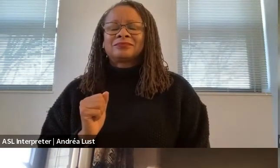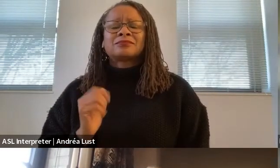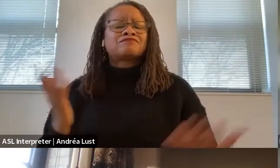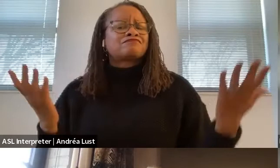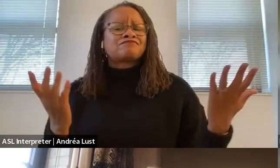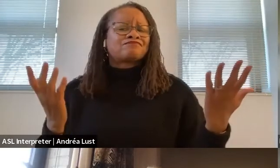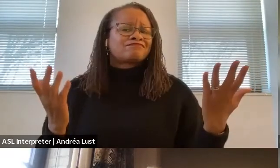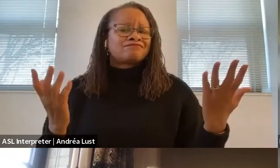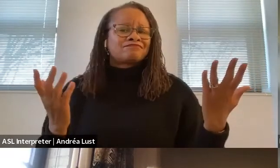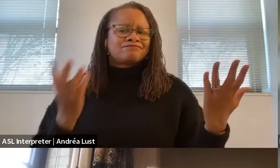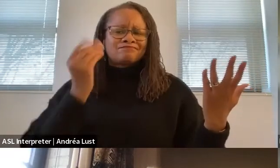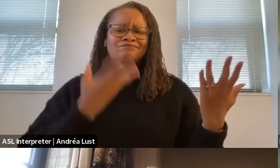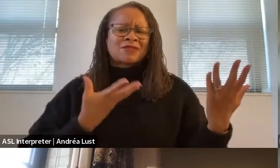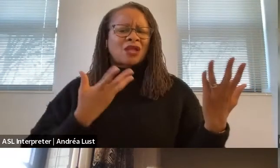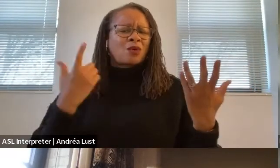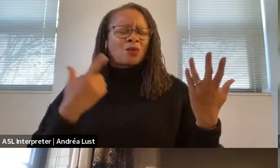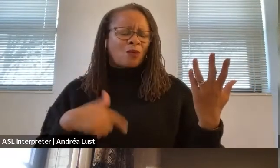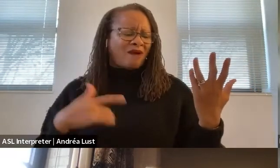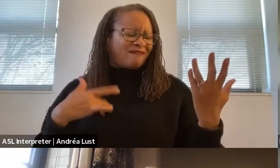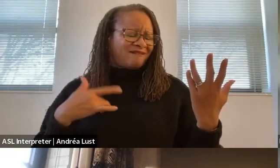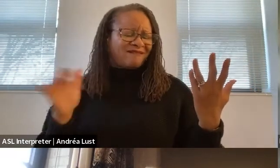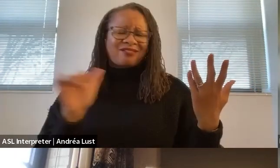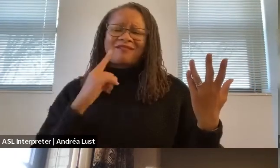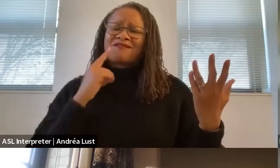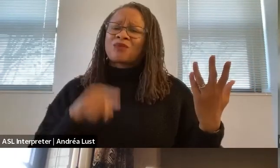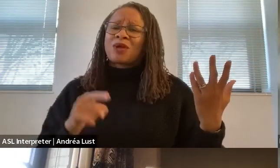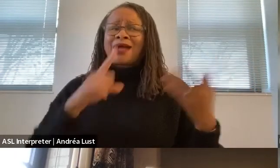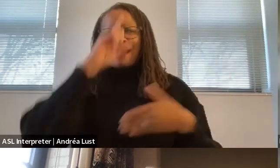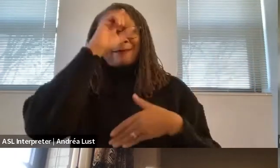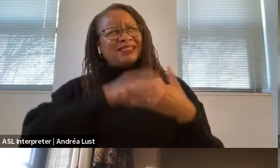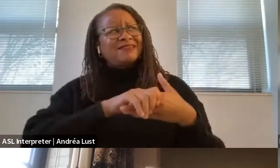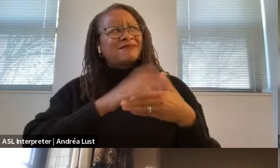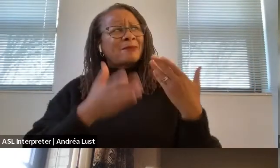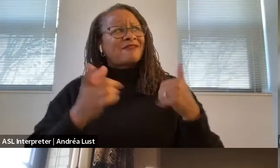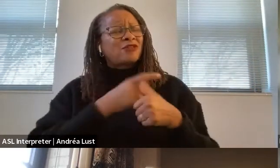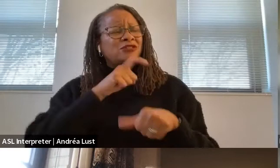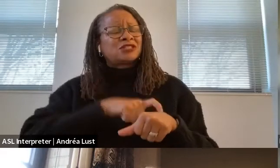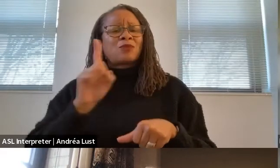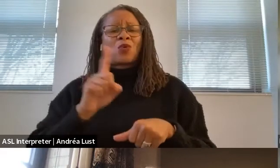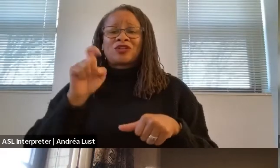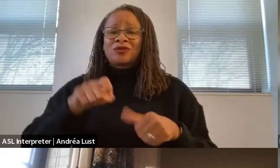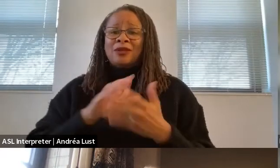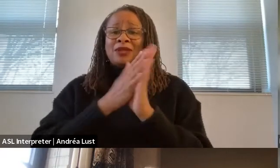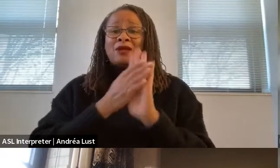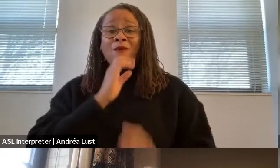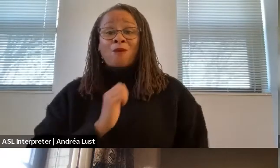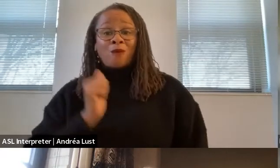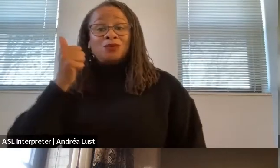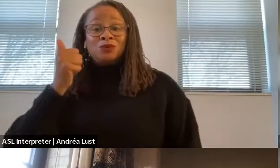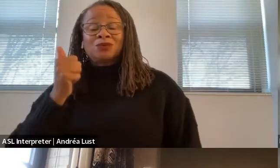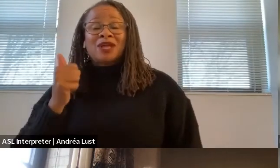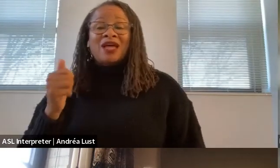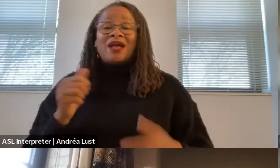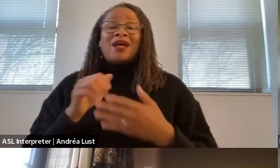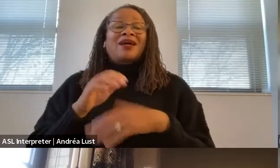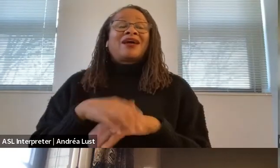for you? And I believe this may have been the first time where you had to age and play, the